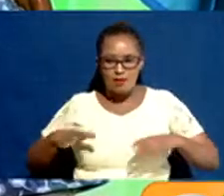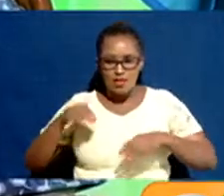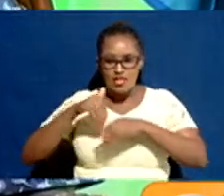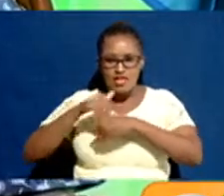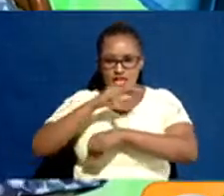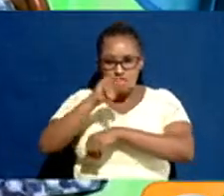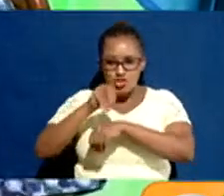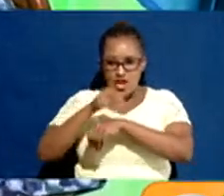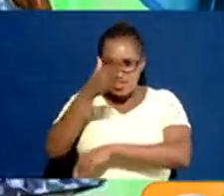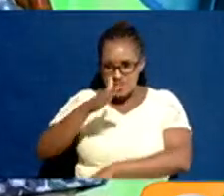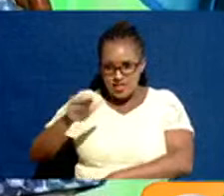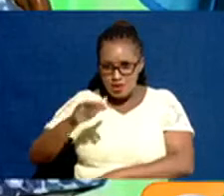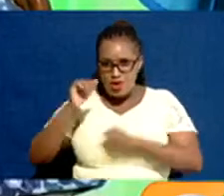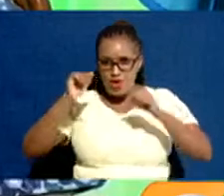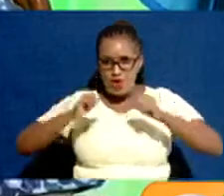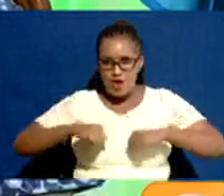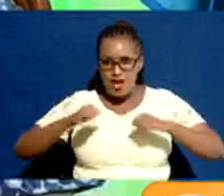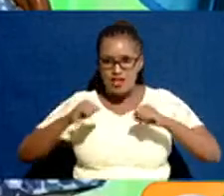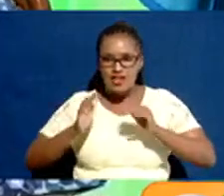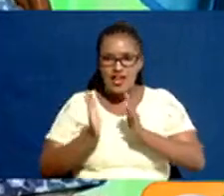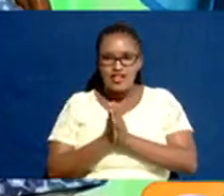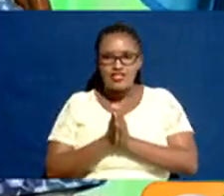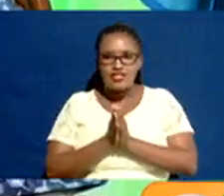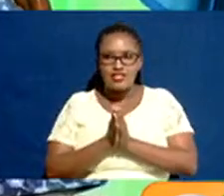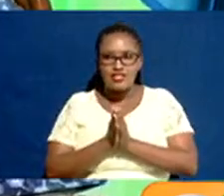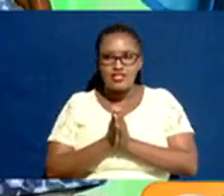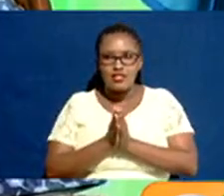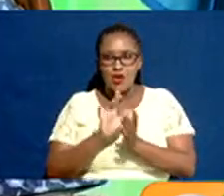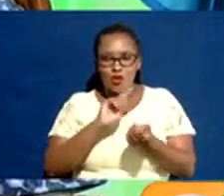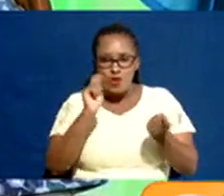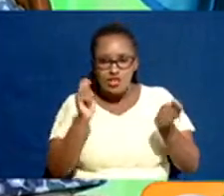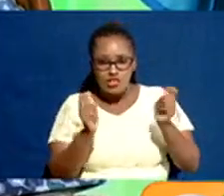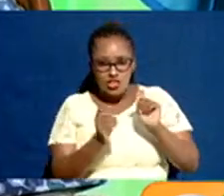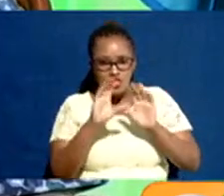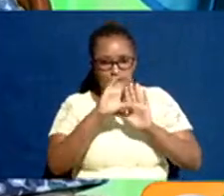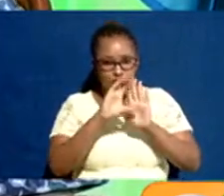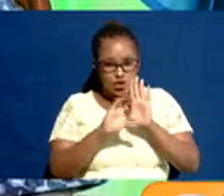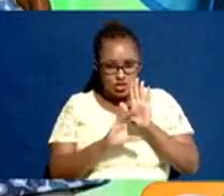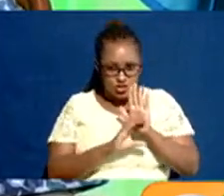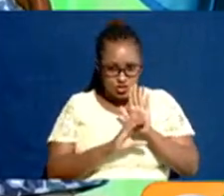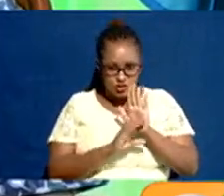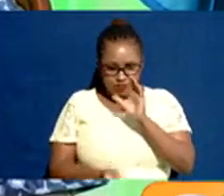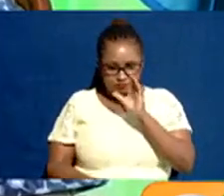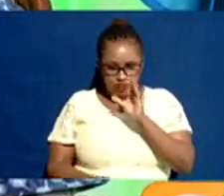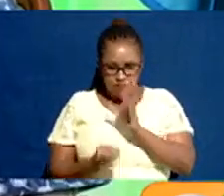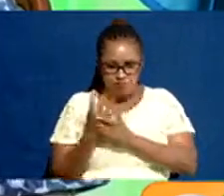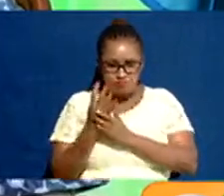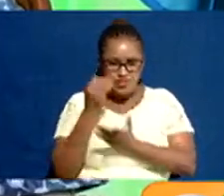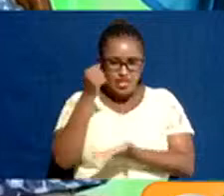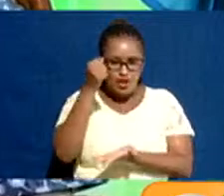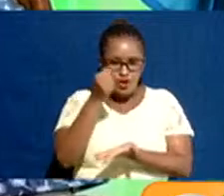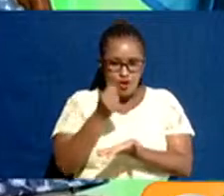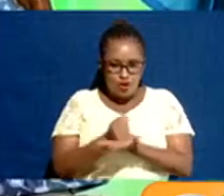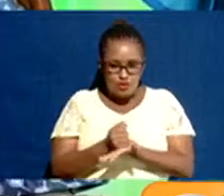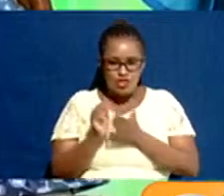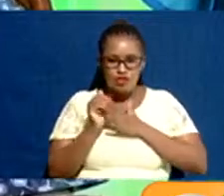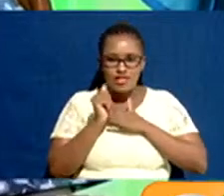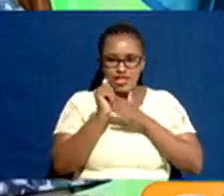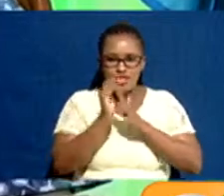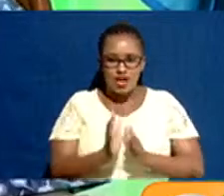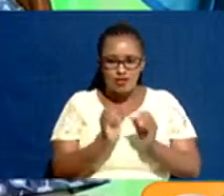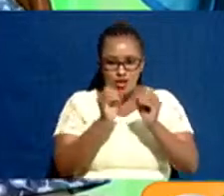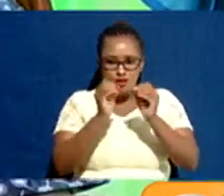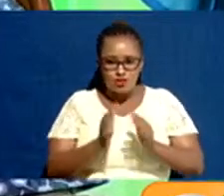Assembly. They agree and amend the Constitution, create the office of the leader of